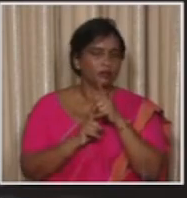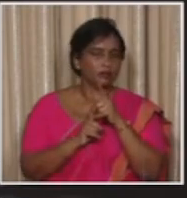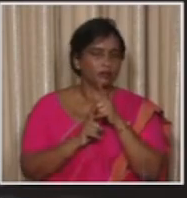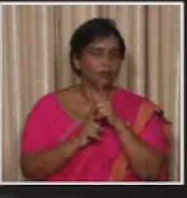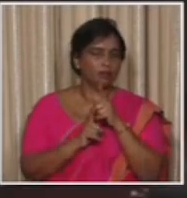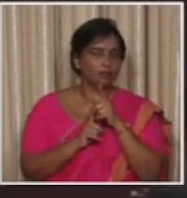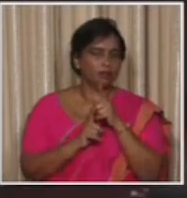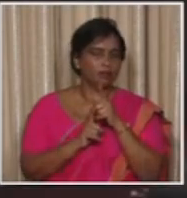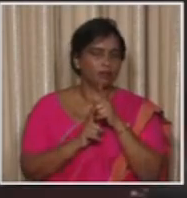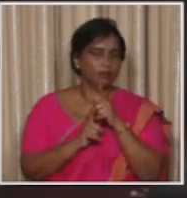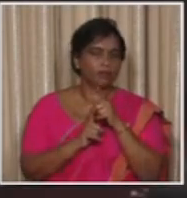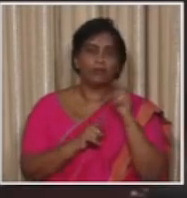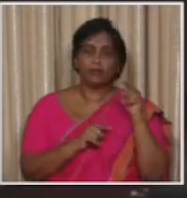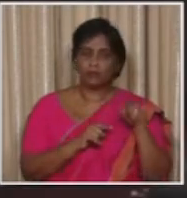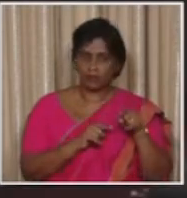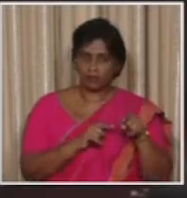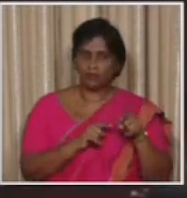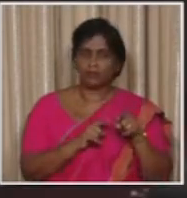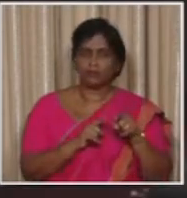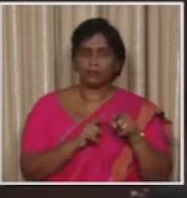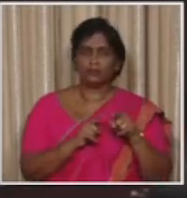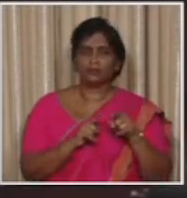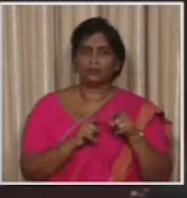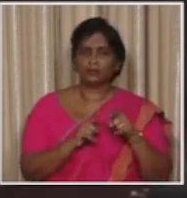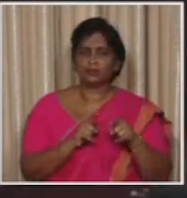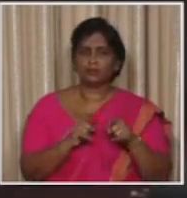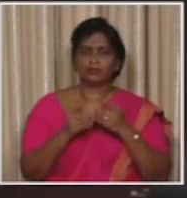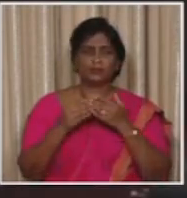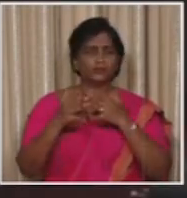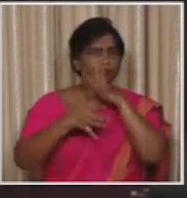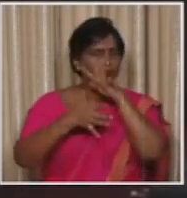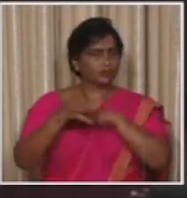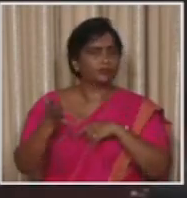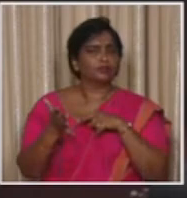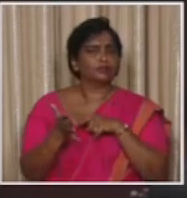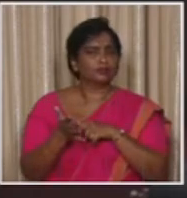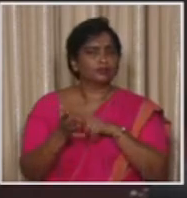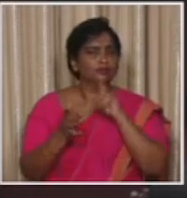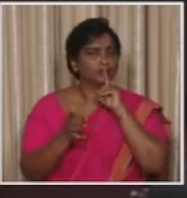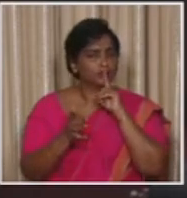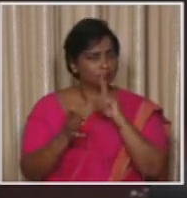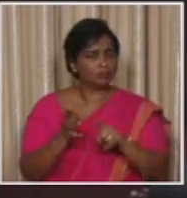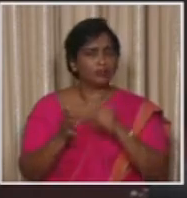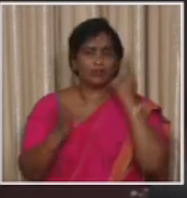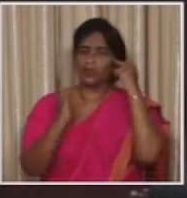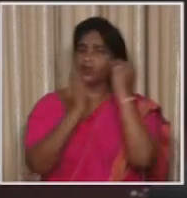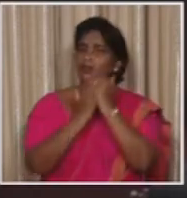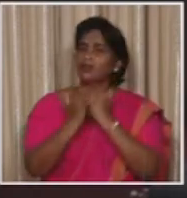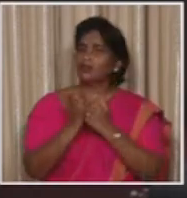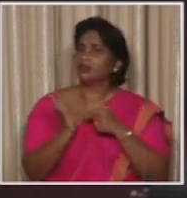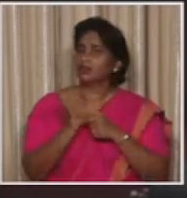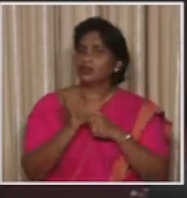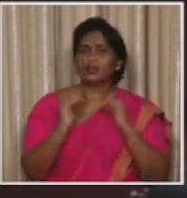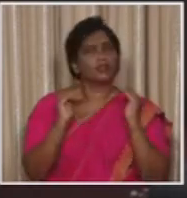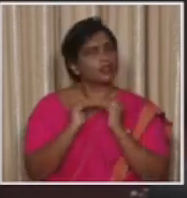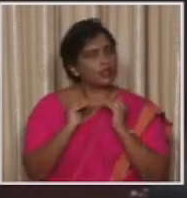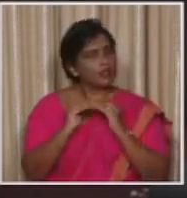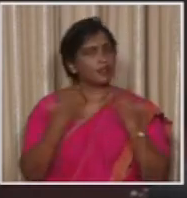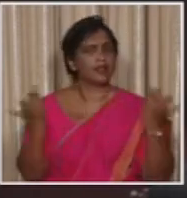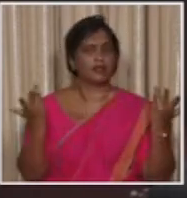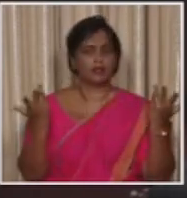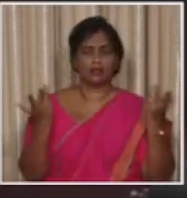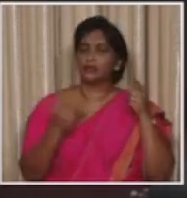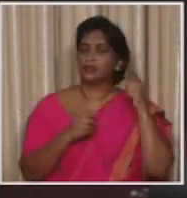press release. So that shows that either it shows your ignorance, or you have not understood what is here. So that is the point what I was trying to